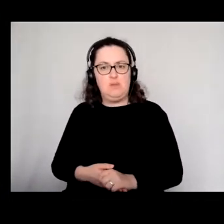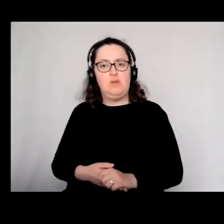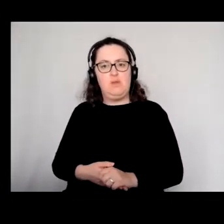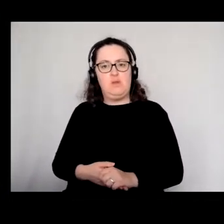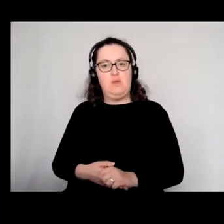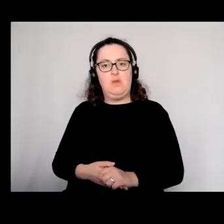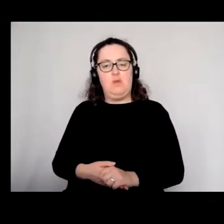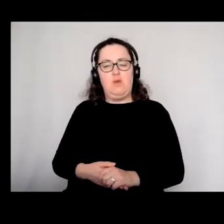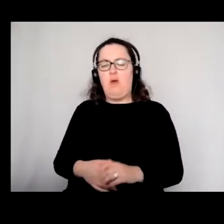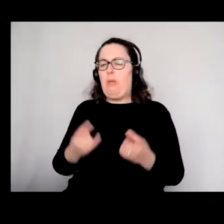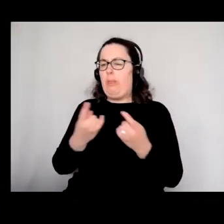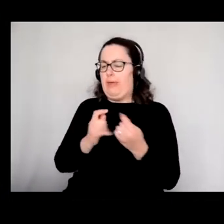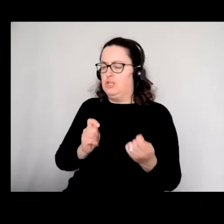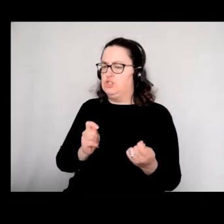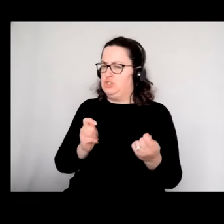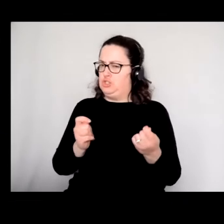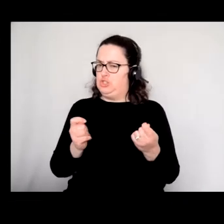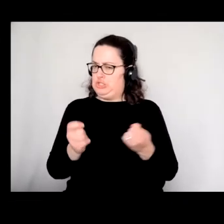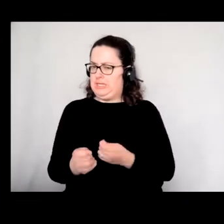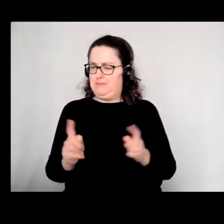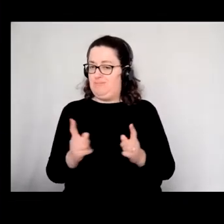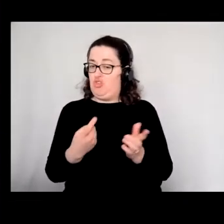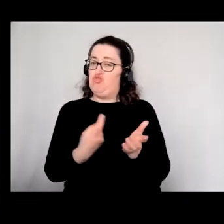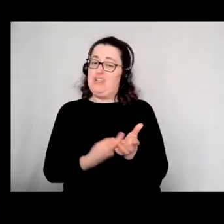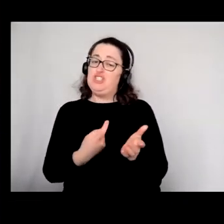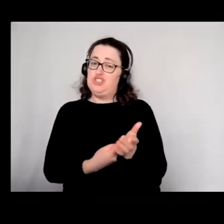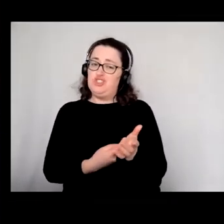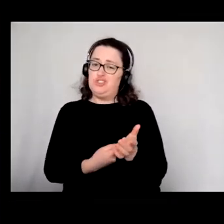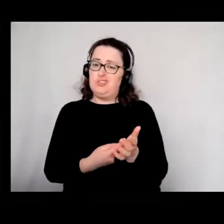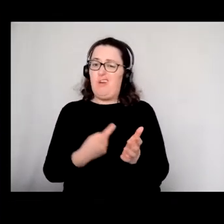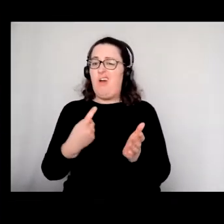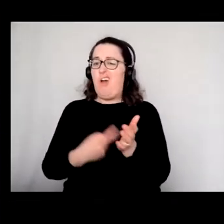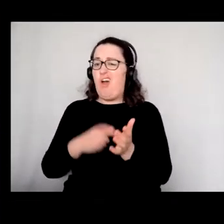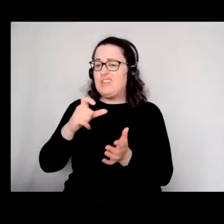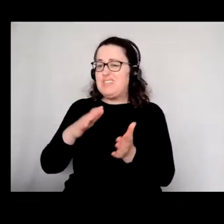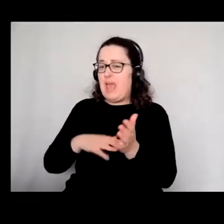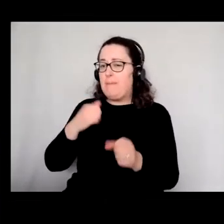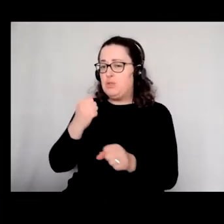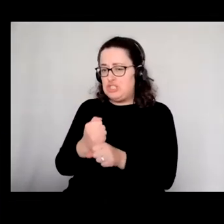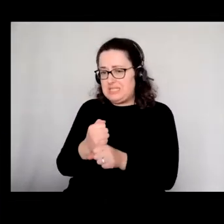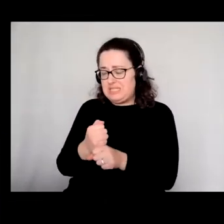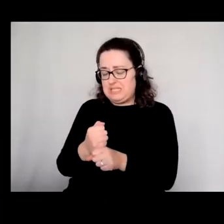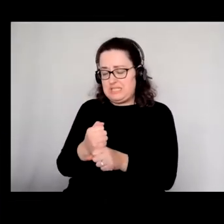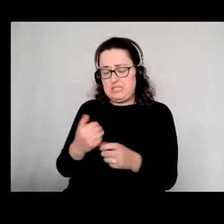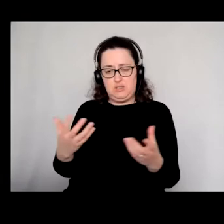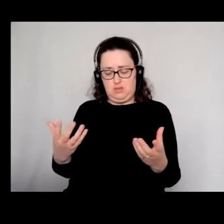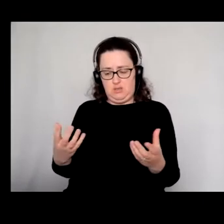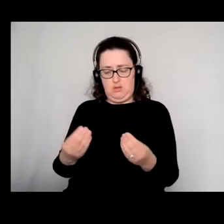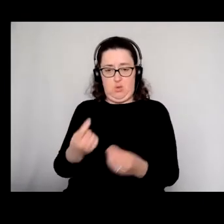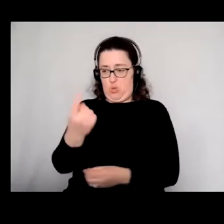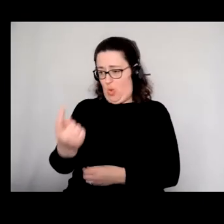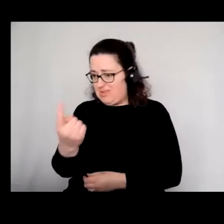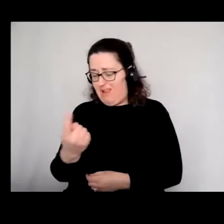turning points at Welcome was Richard and RCMG involving, obviously, you